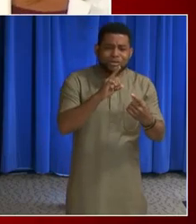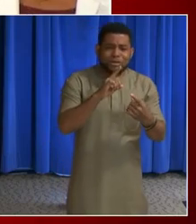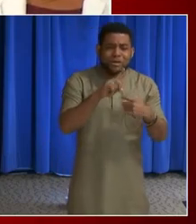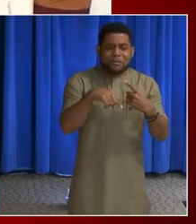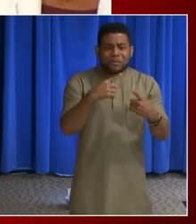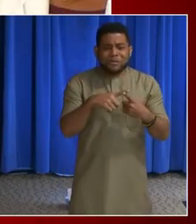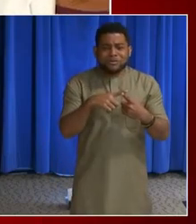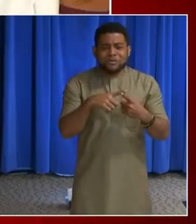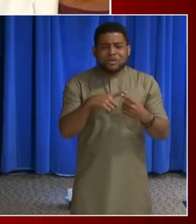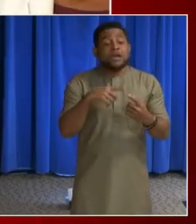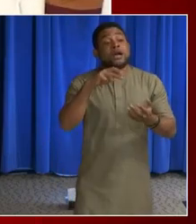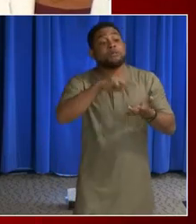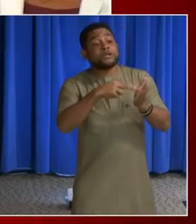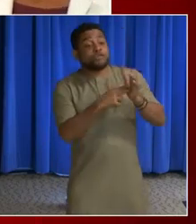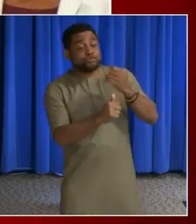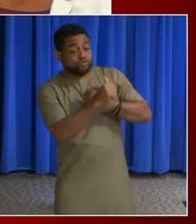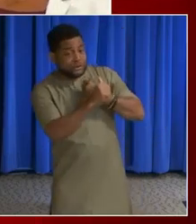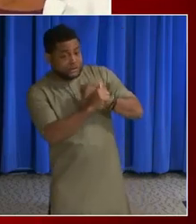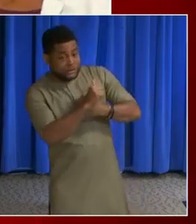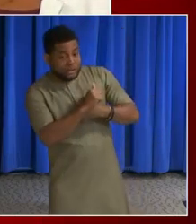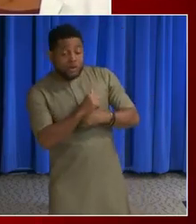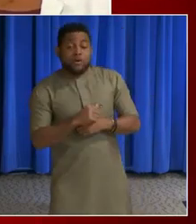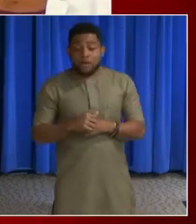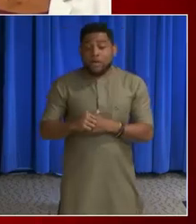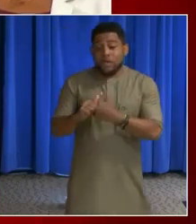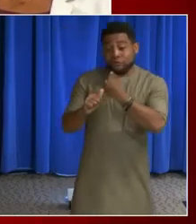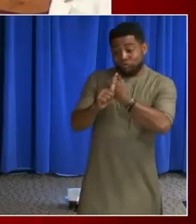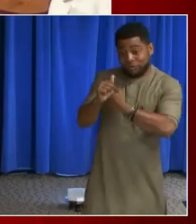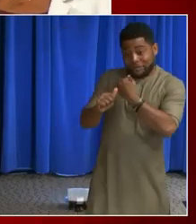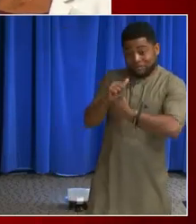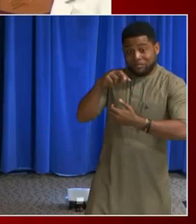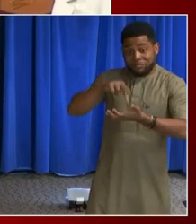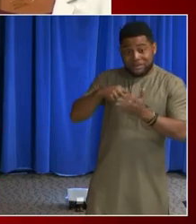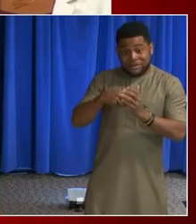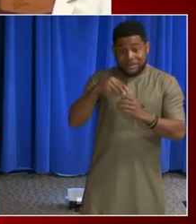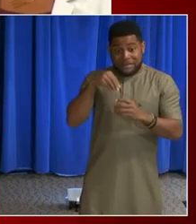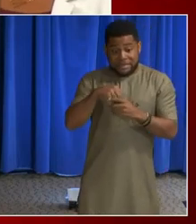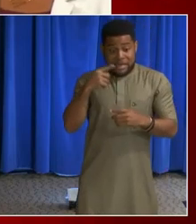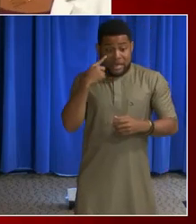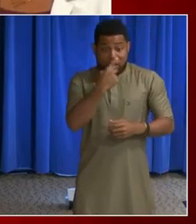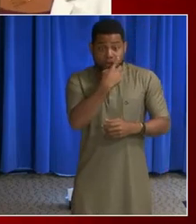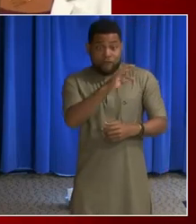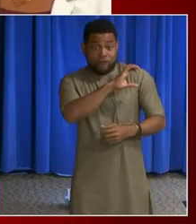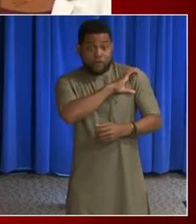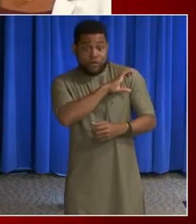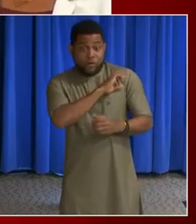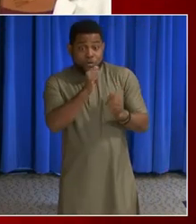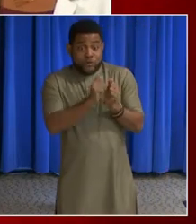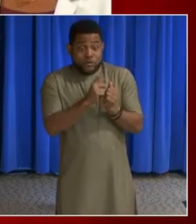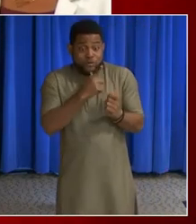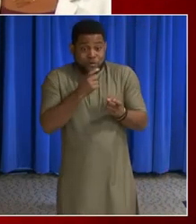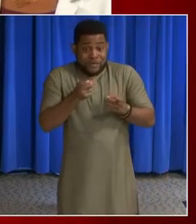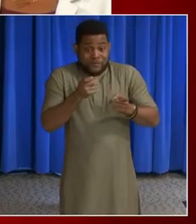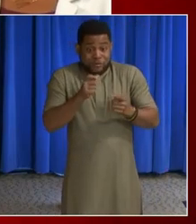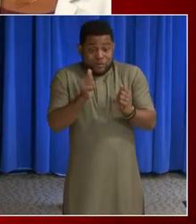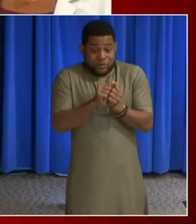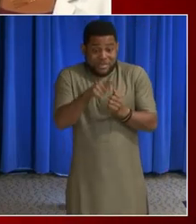constitutes a threat? A threat. So the threat is in the eyes of the officer who is dealing with the threat, where their